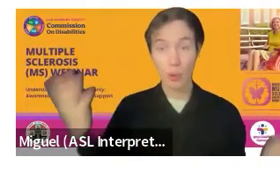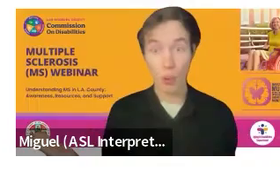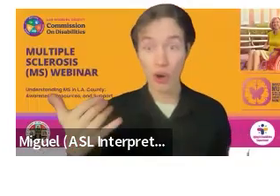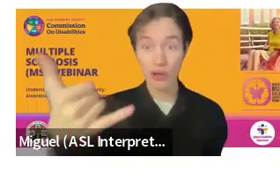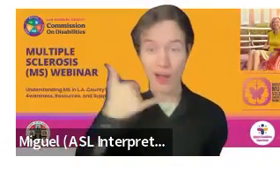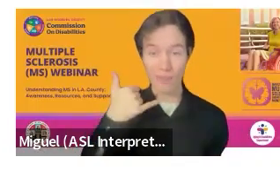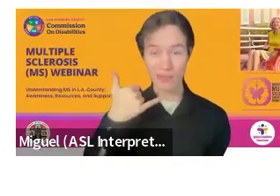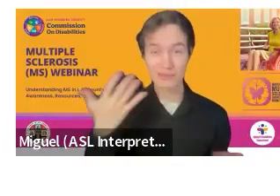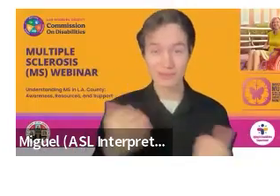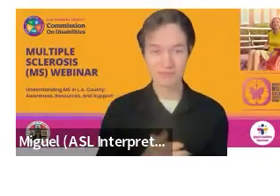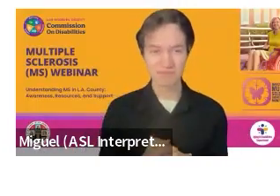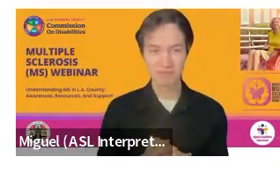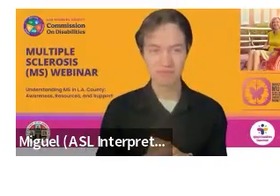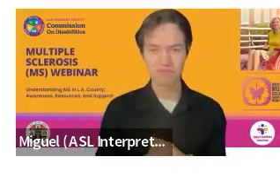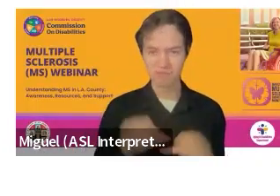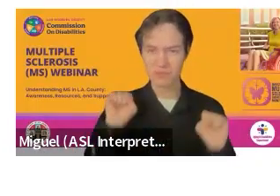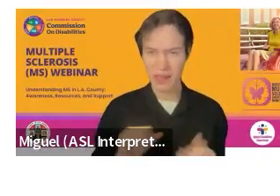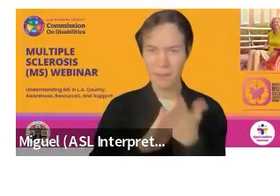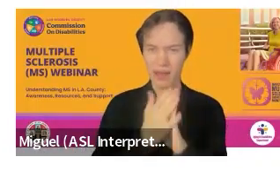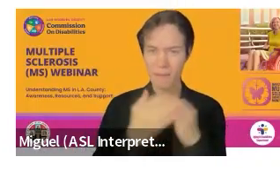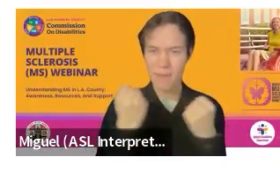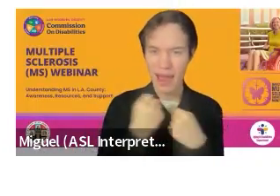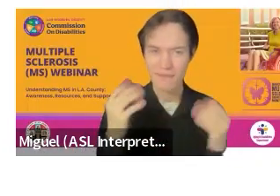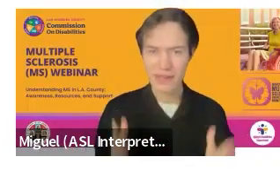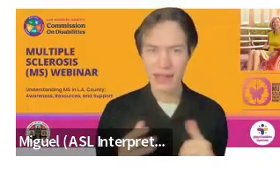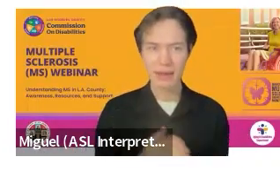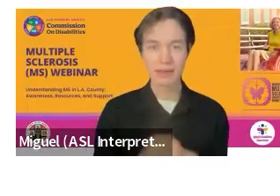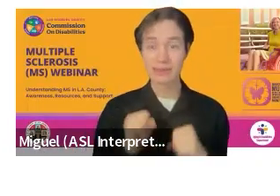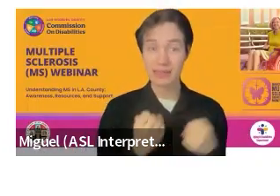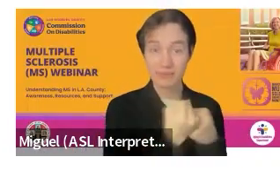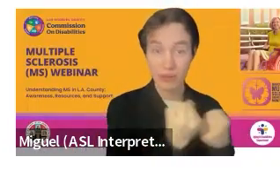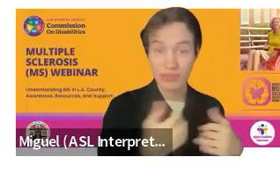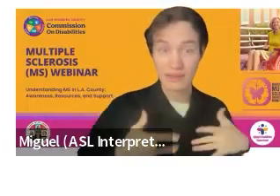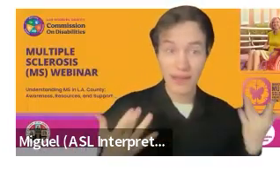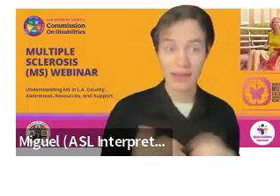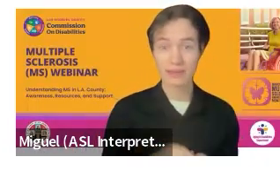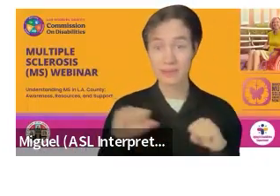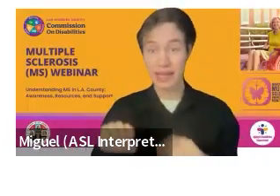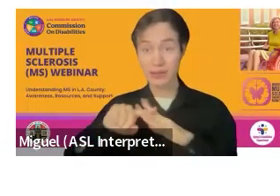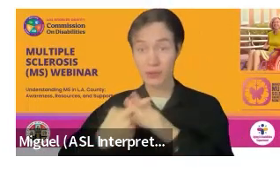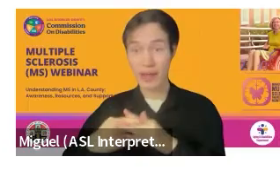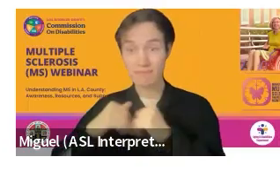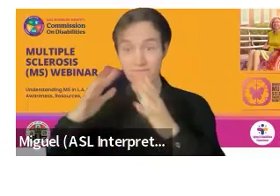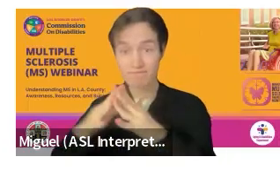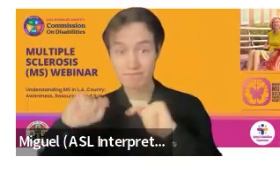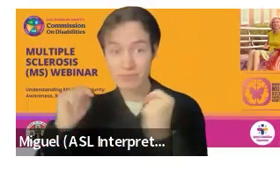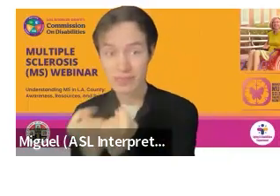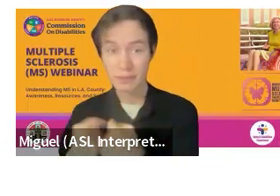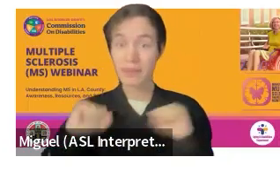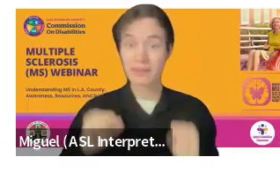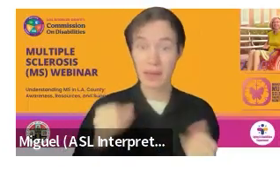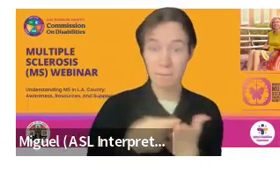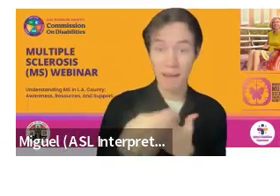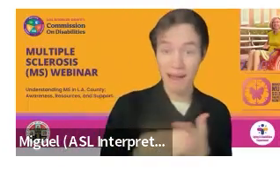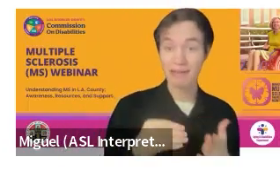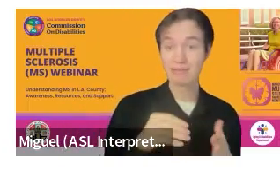well. There's ways you can become an advocate. You can sponsor an event. You can start a team. You could buy a dinner, a table at the dinner, and all this goes